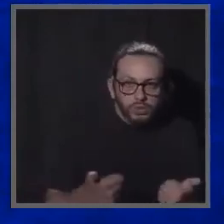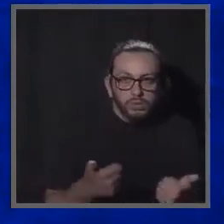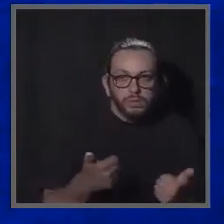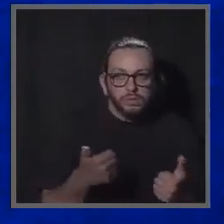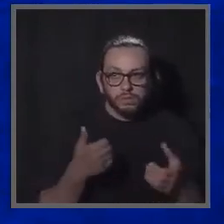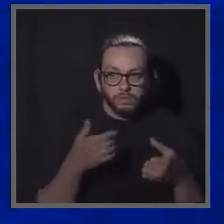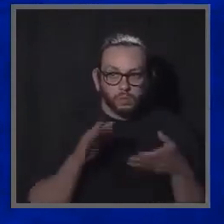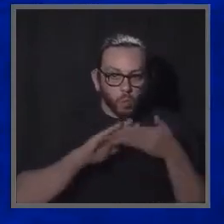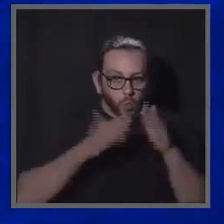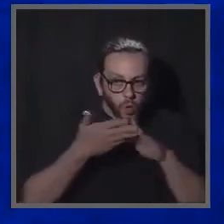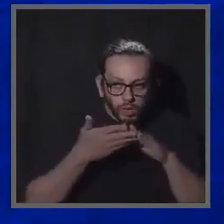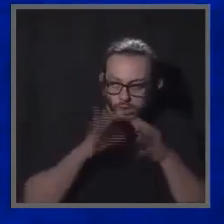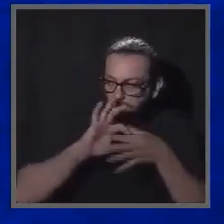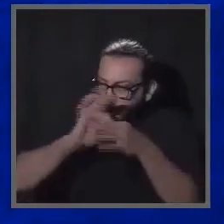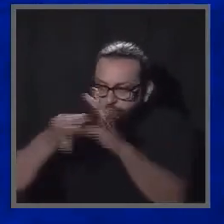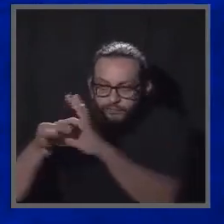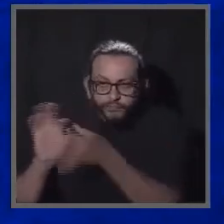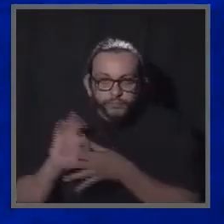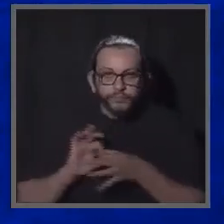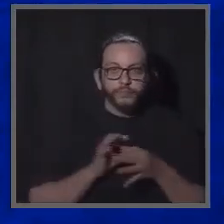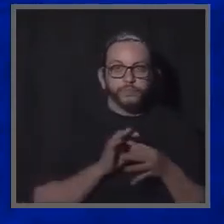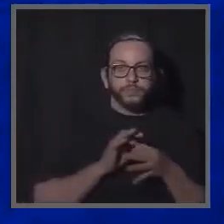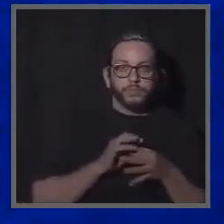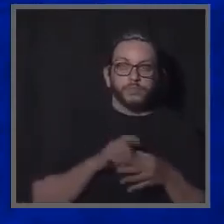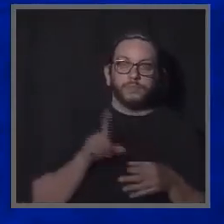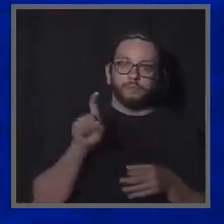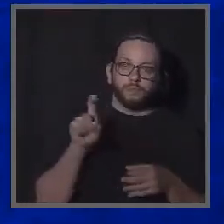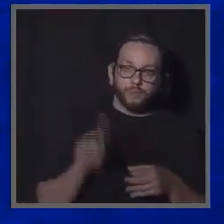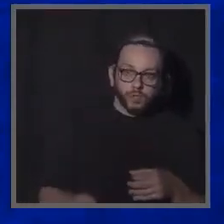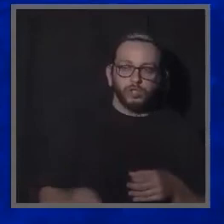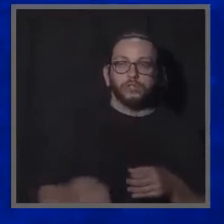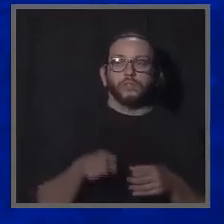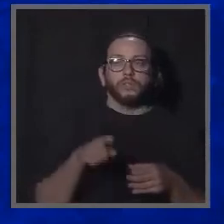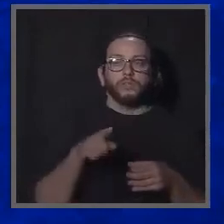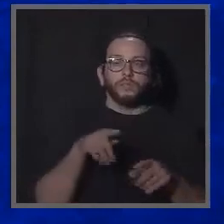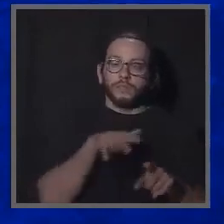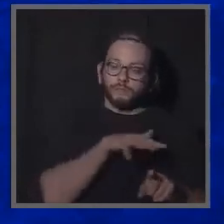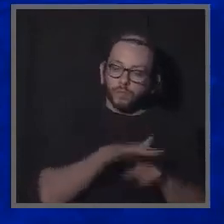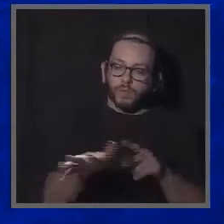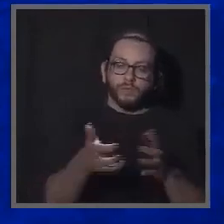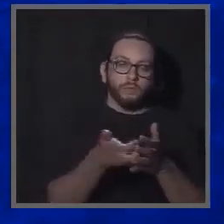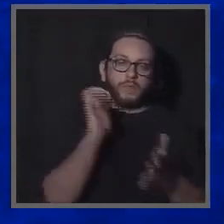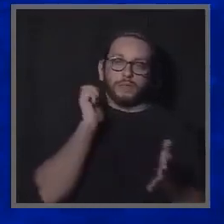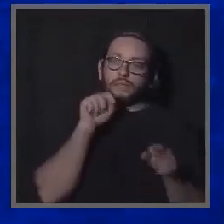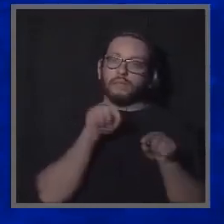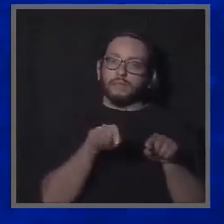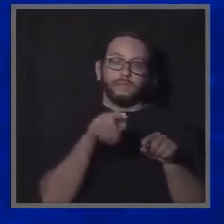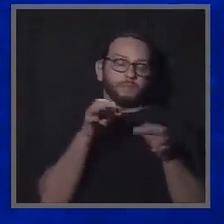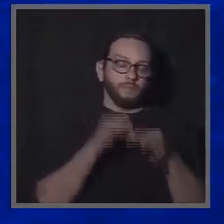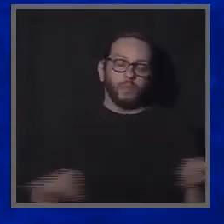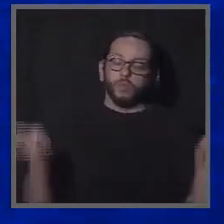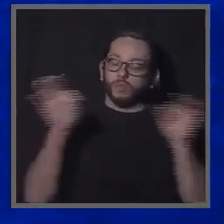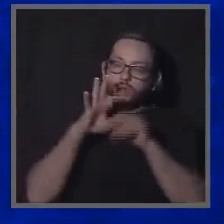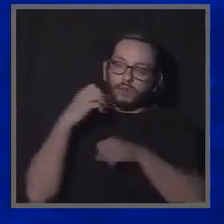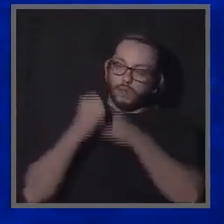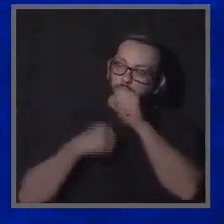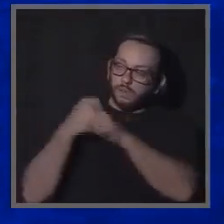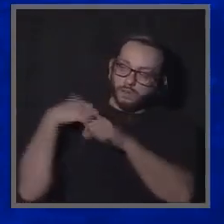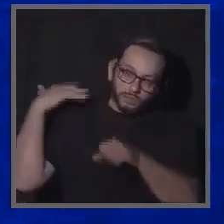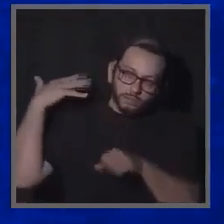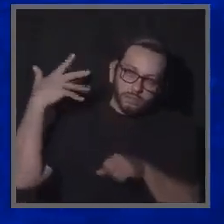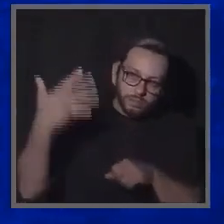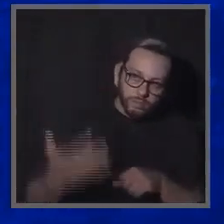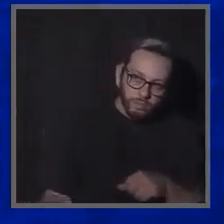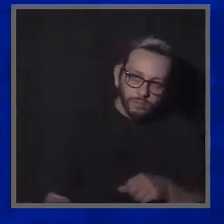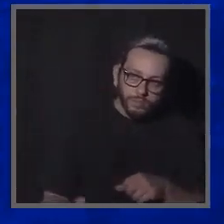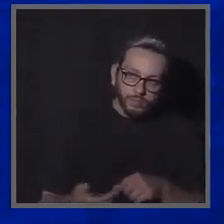communities, you have definitely impact that lasts much longer. I want to come back as well to the